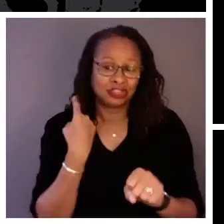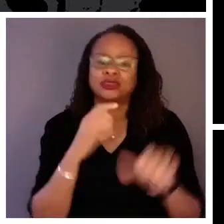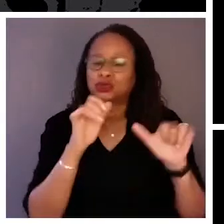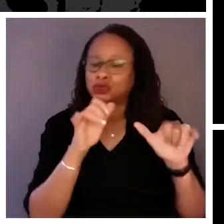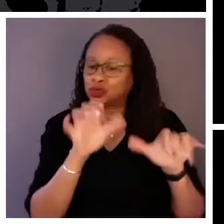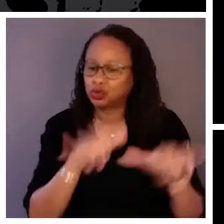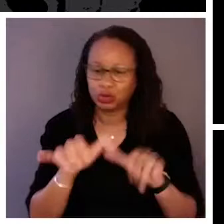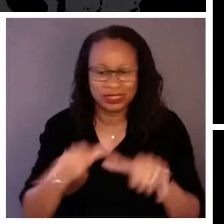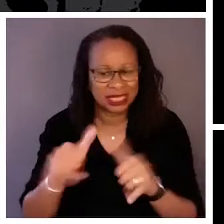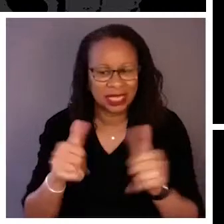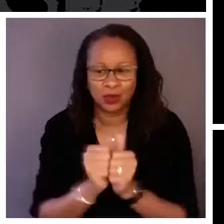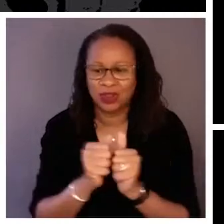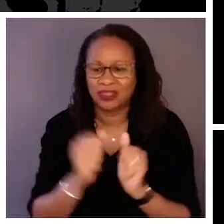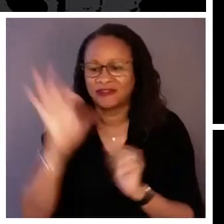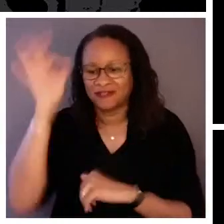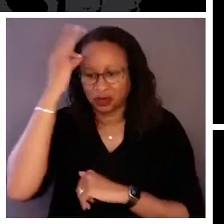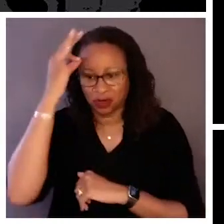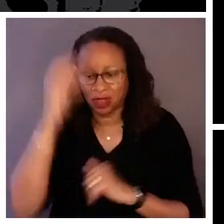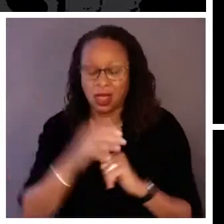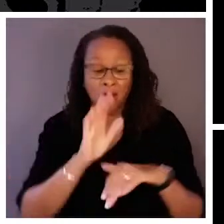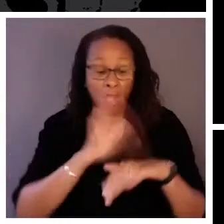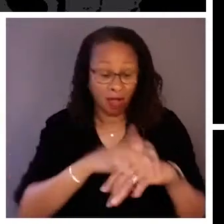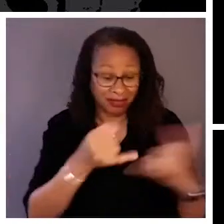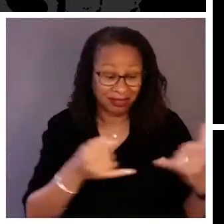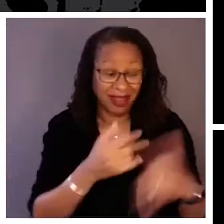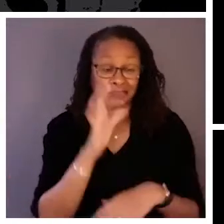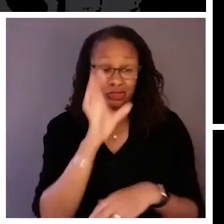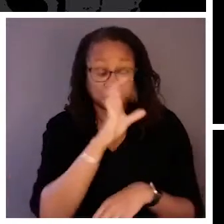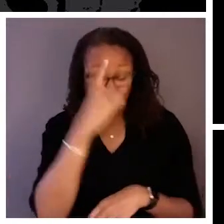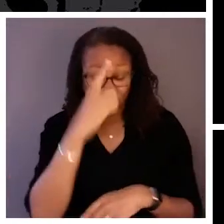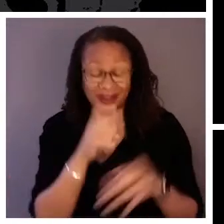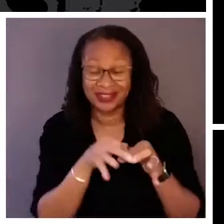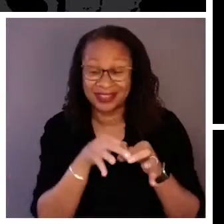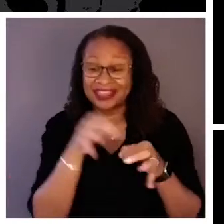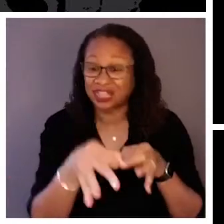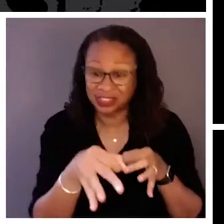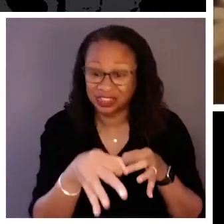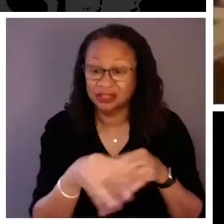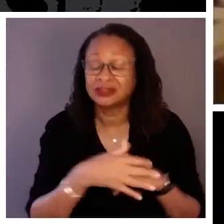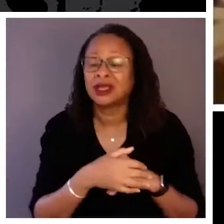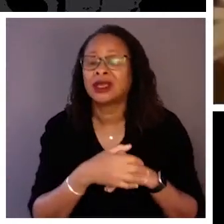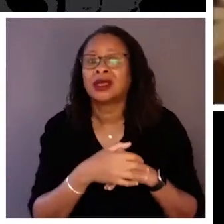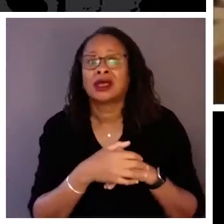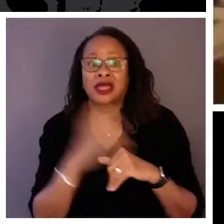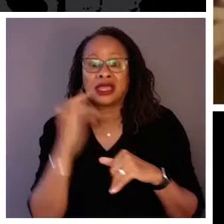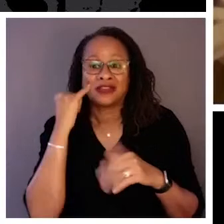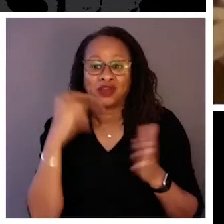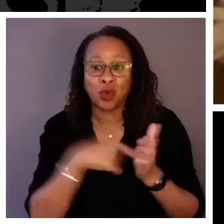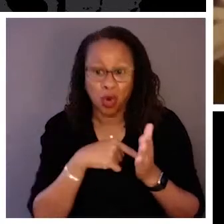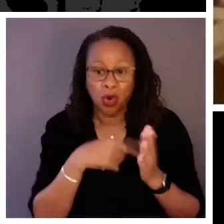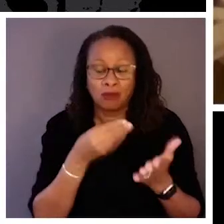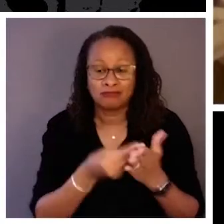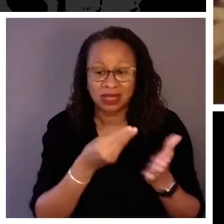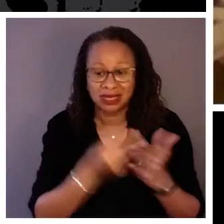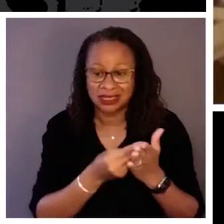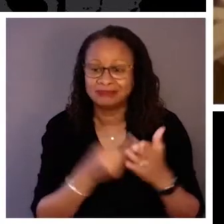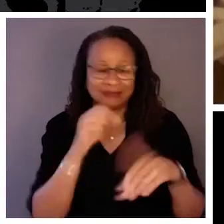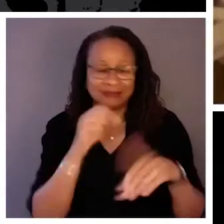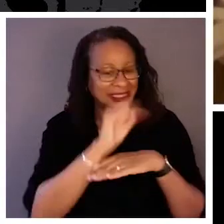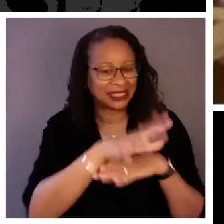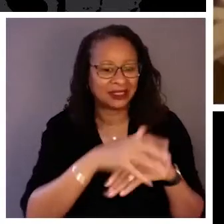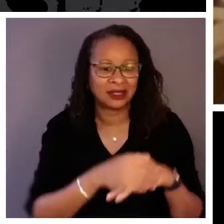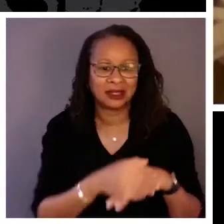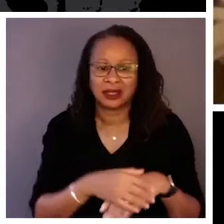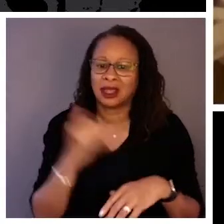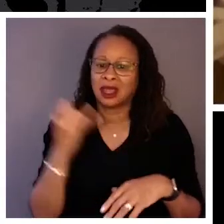Go online, look for the extension. If you owe some money, send it in. What if you don't have the money? What if you need